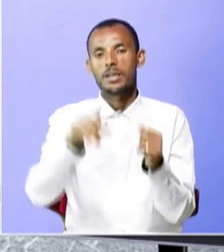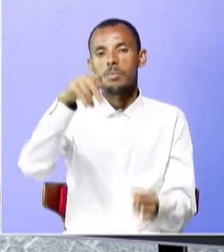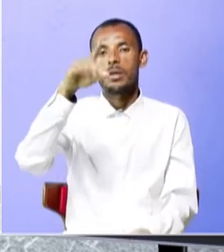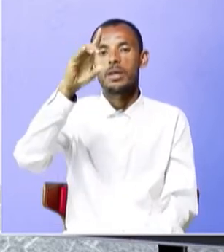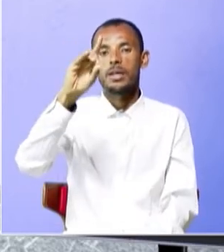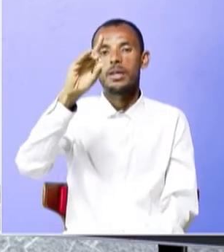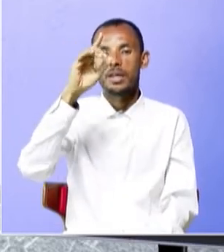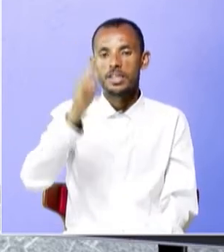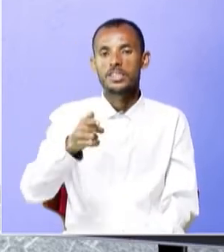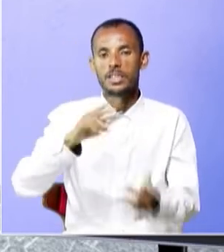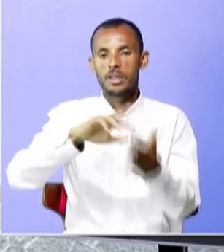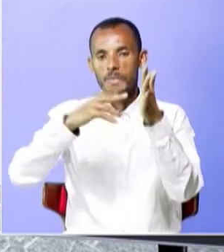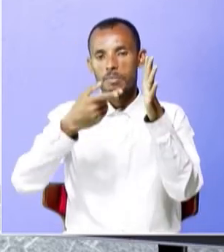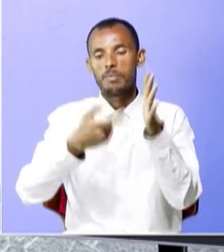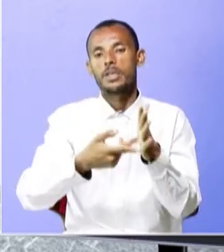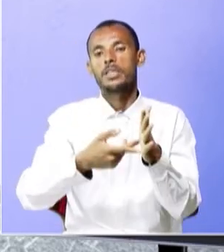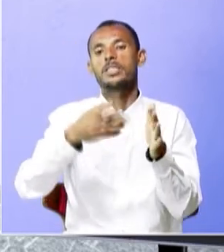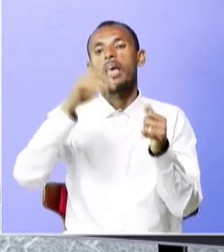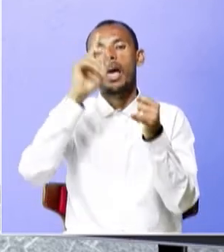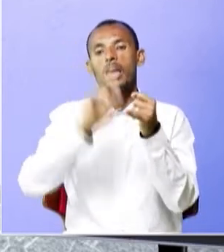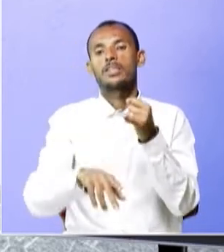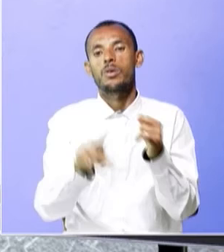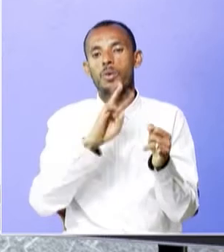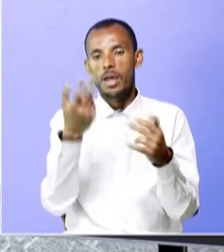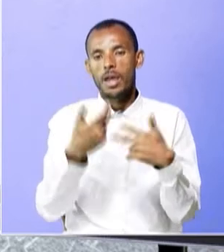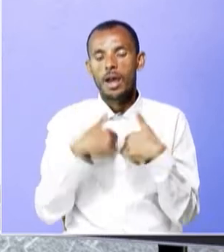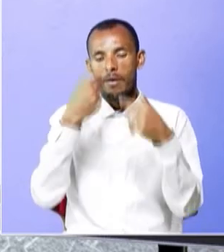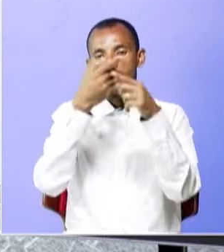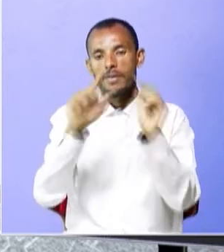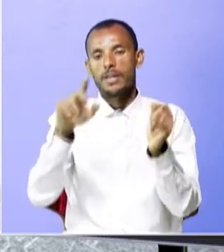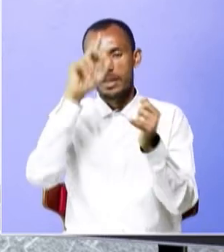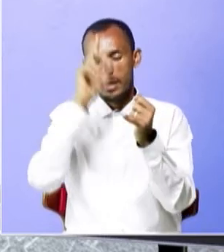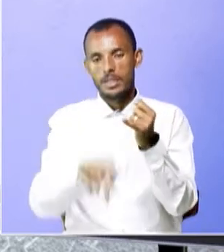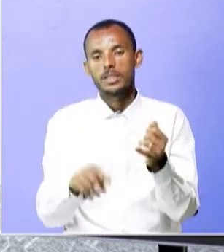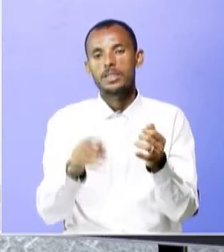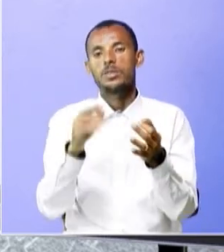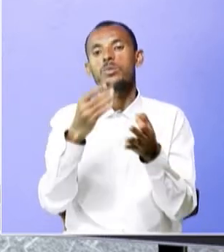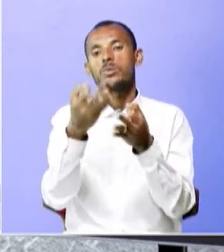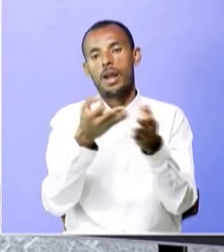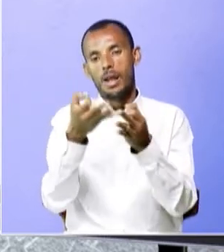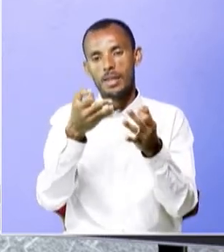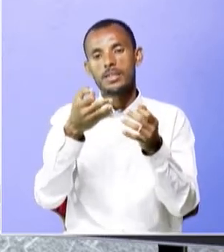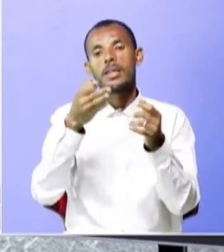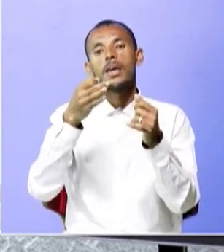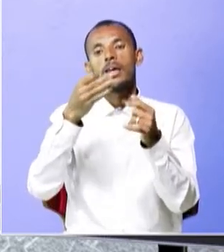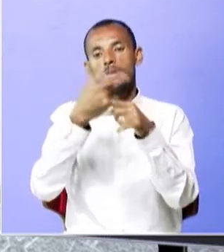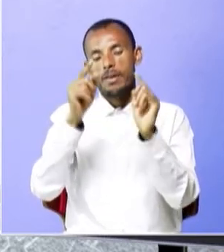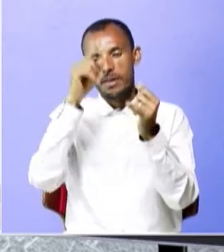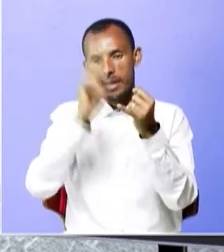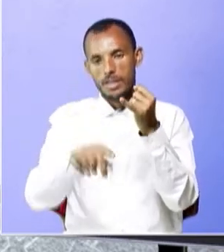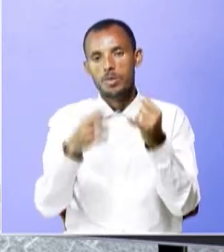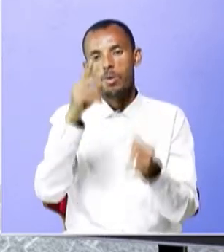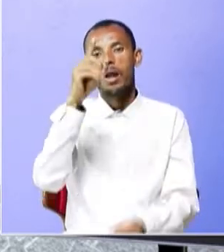edge. In fact, we have different edges. So to mention the different edges in this solid figure, one